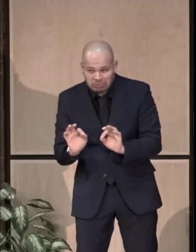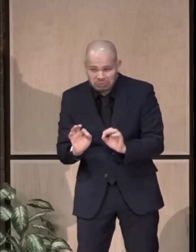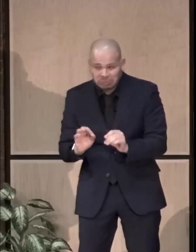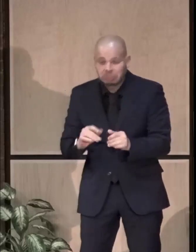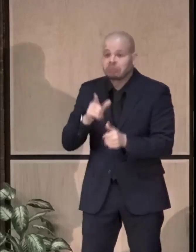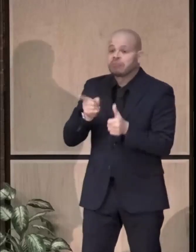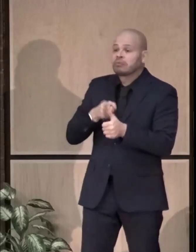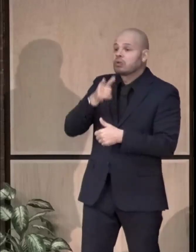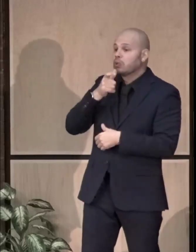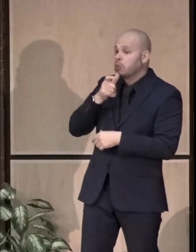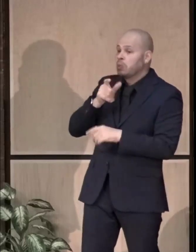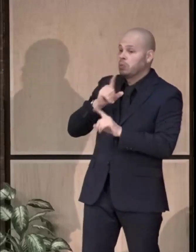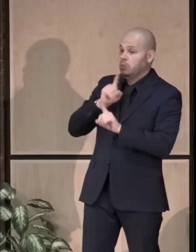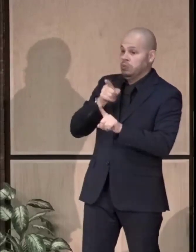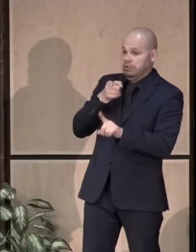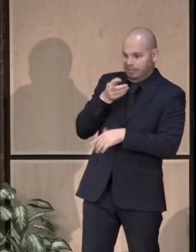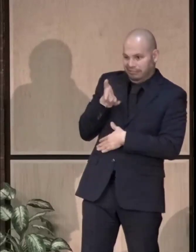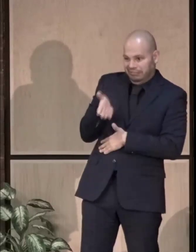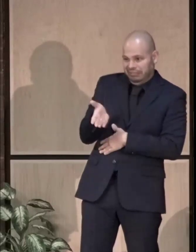talk to at Four Winds?